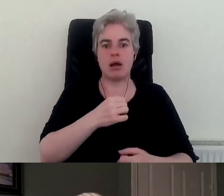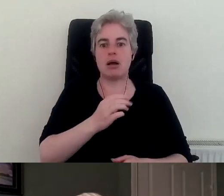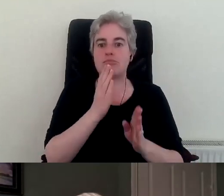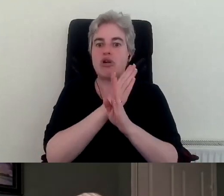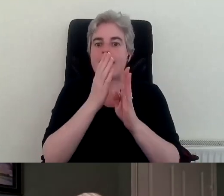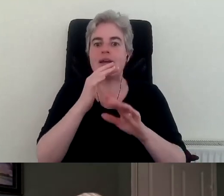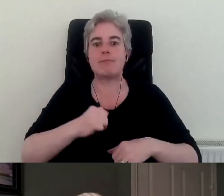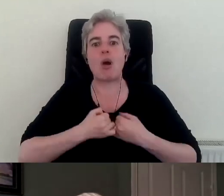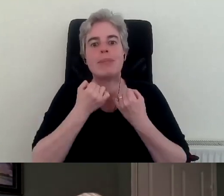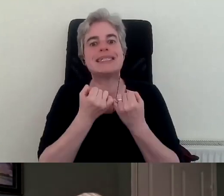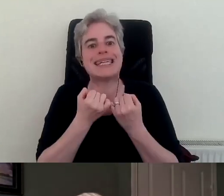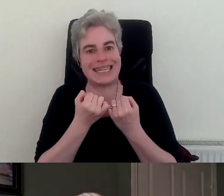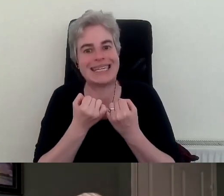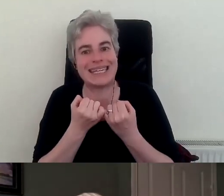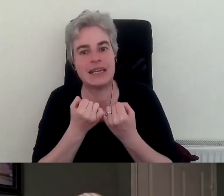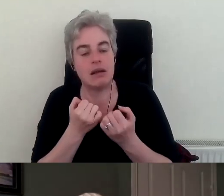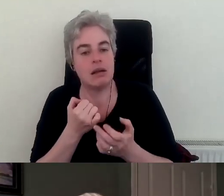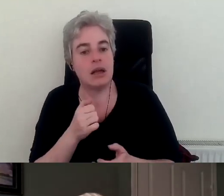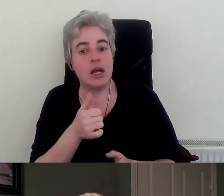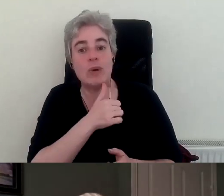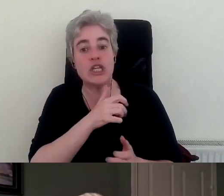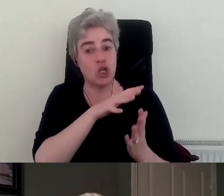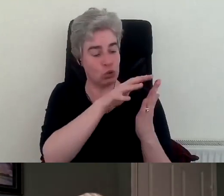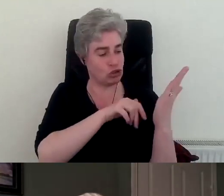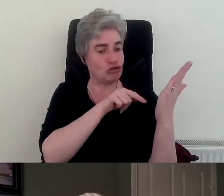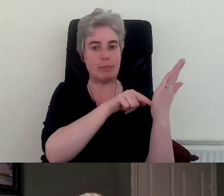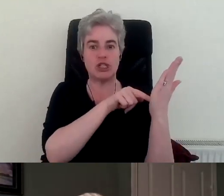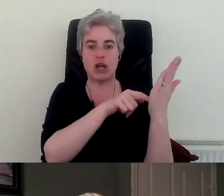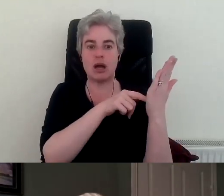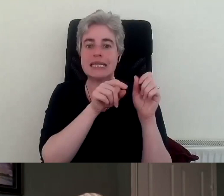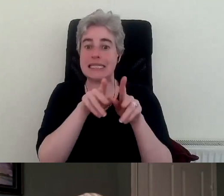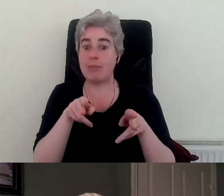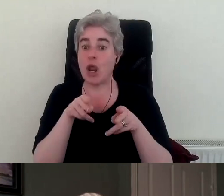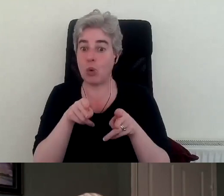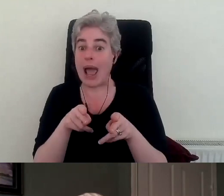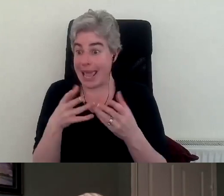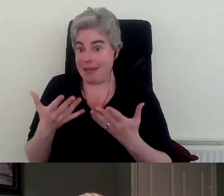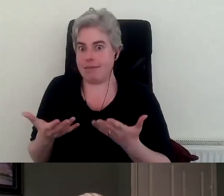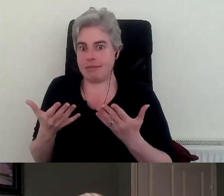that? Because we use scripture in a similar way, even today,